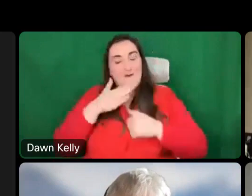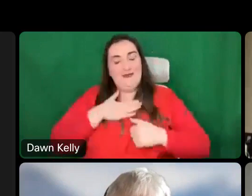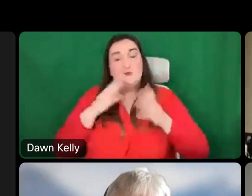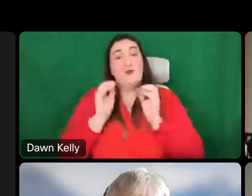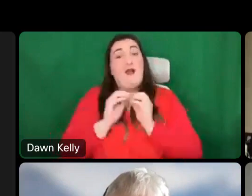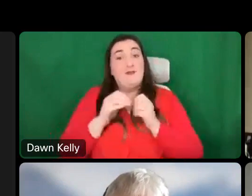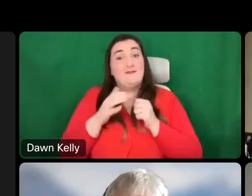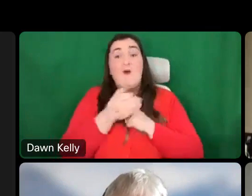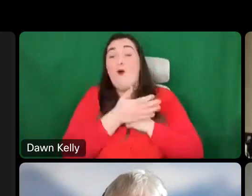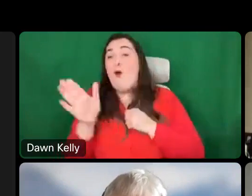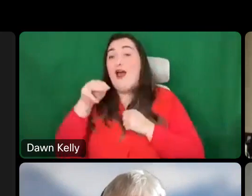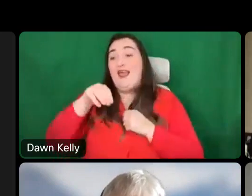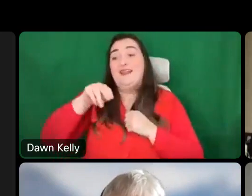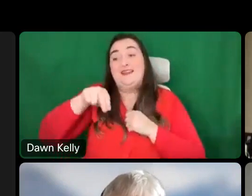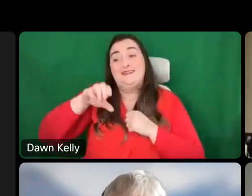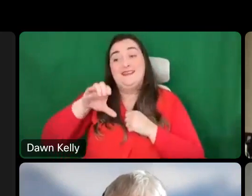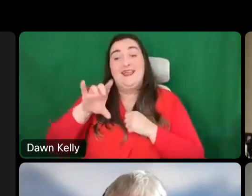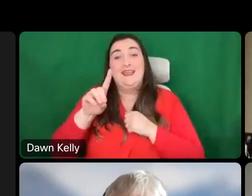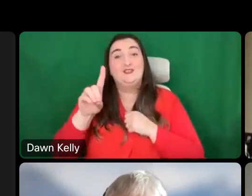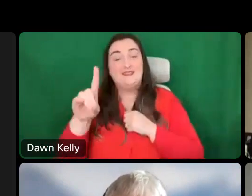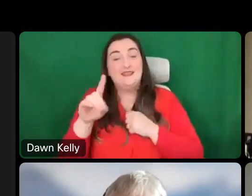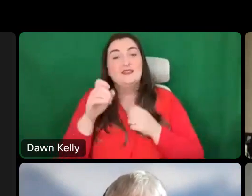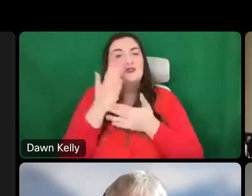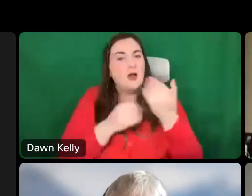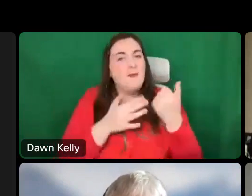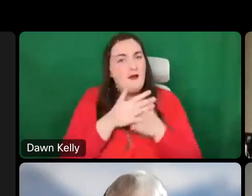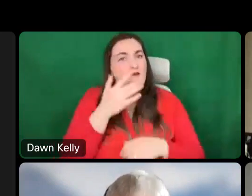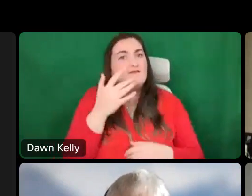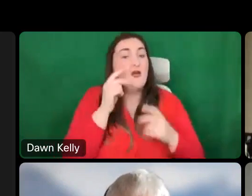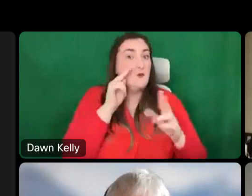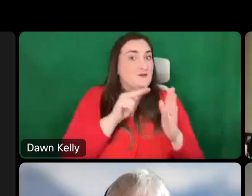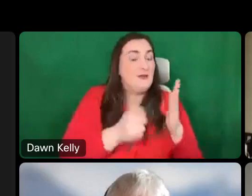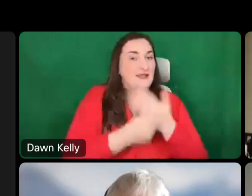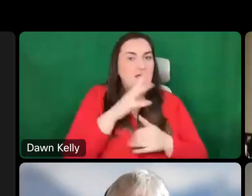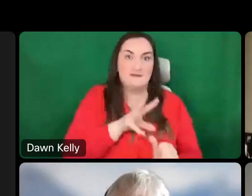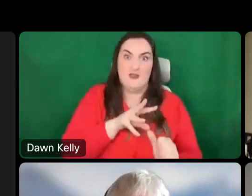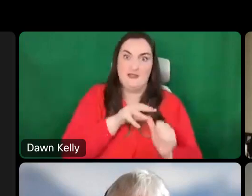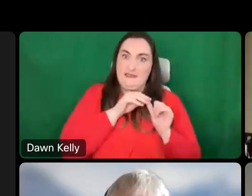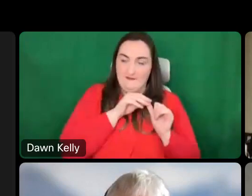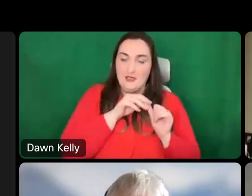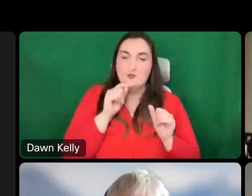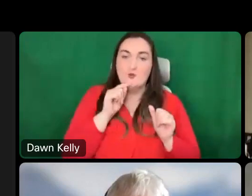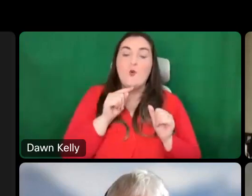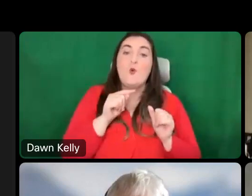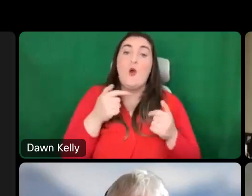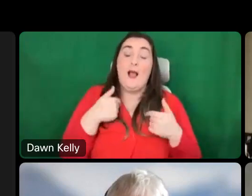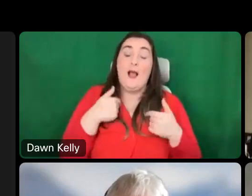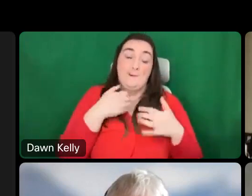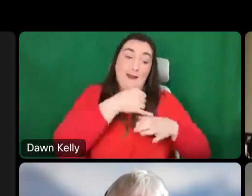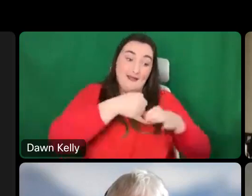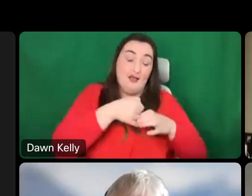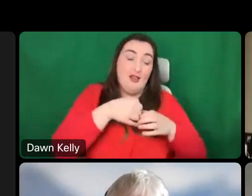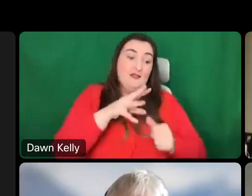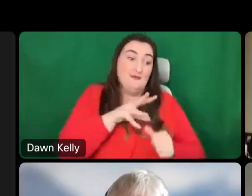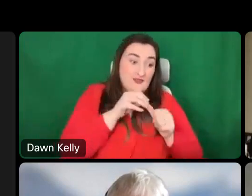NCHDs. Some of the notifiable incidents are quite specific. Well, I'm primarily practicing medical specialties. Some